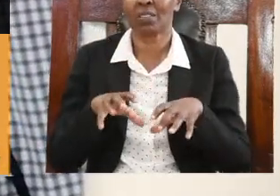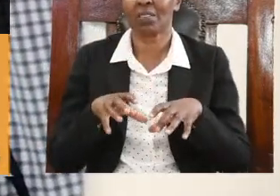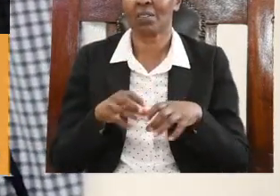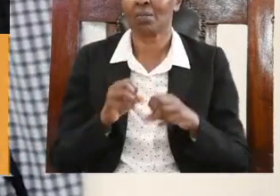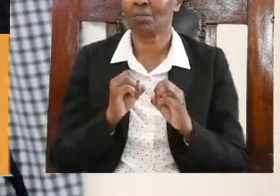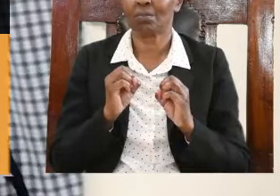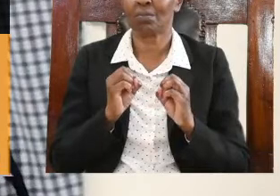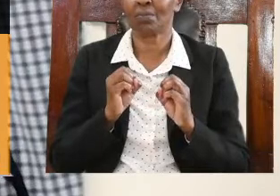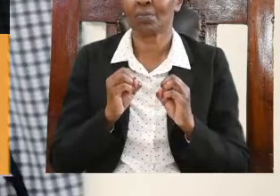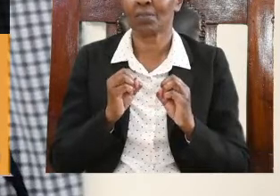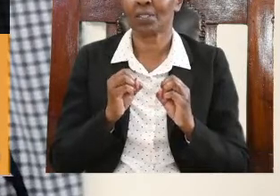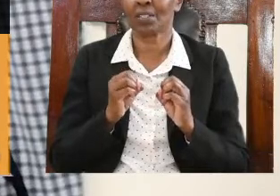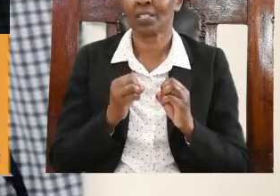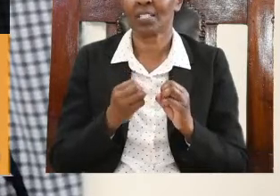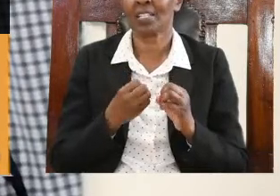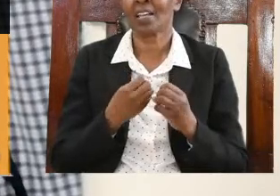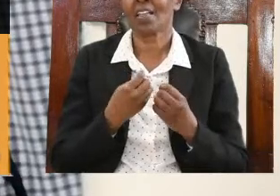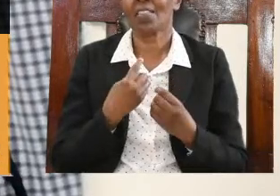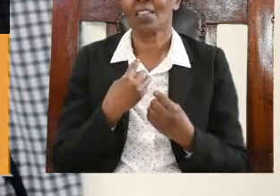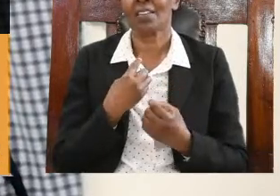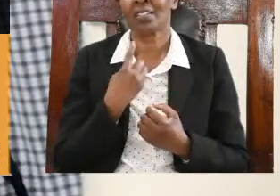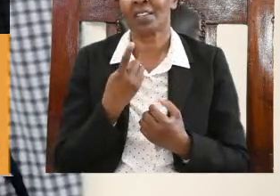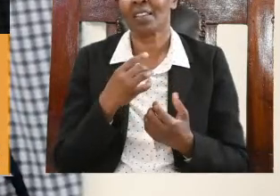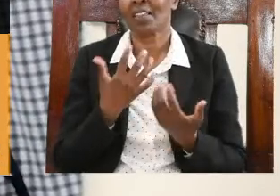things that are pressed to us